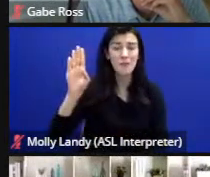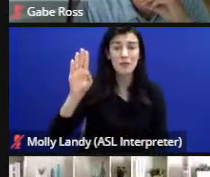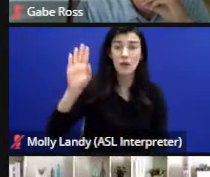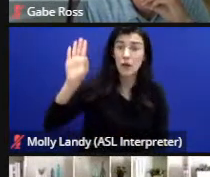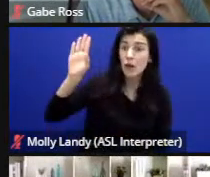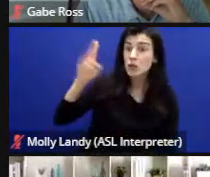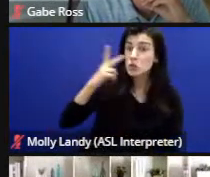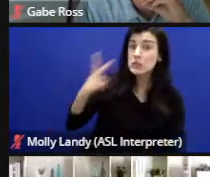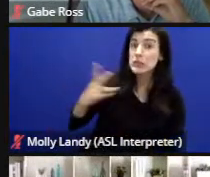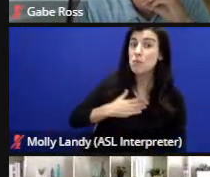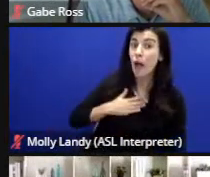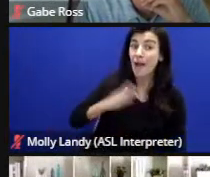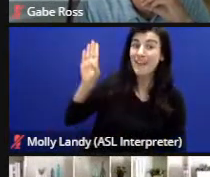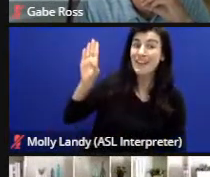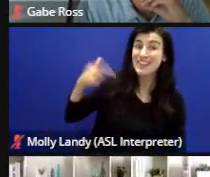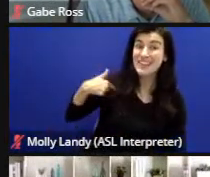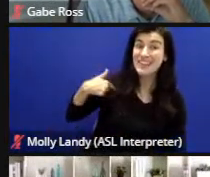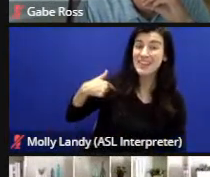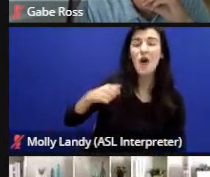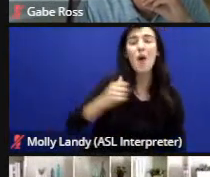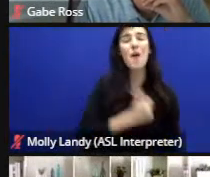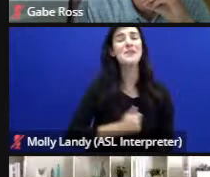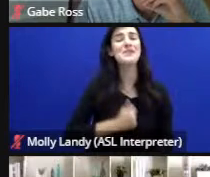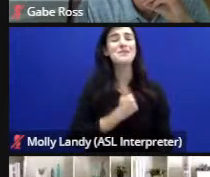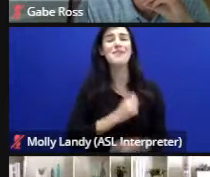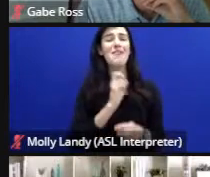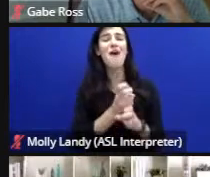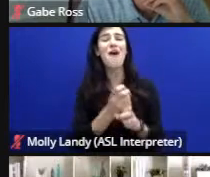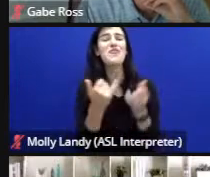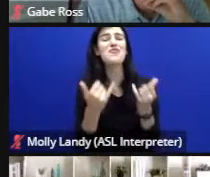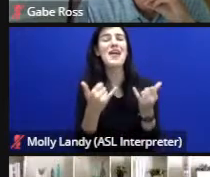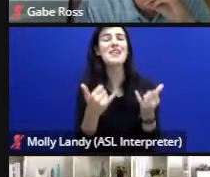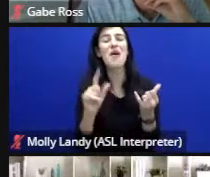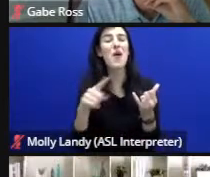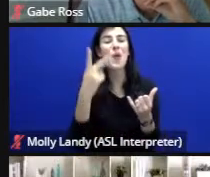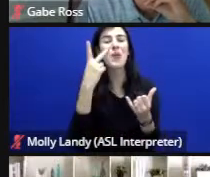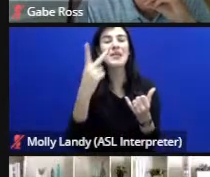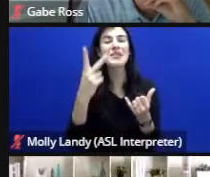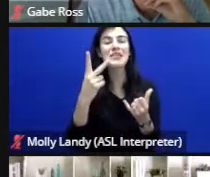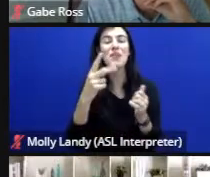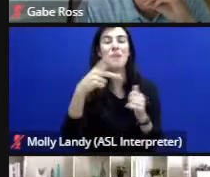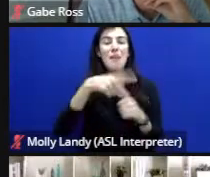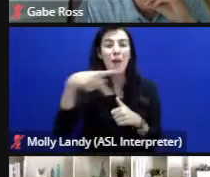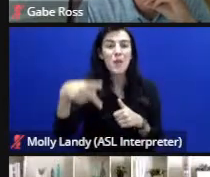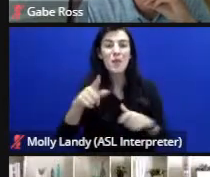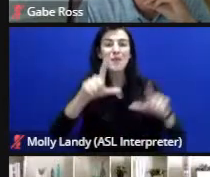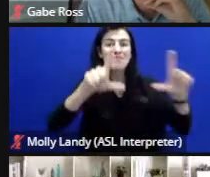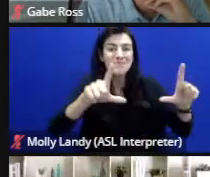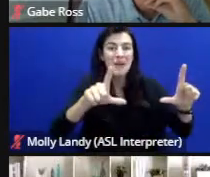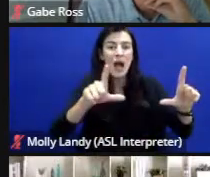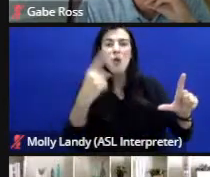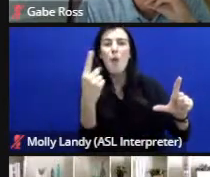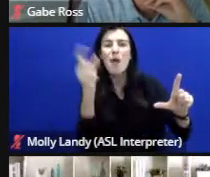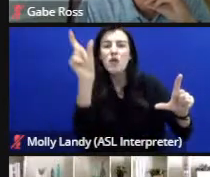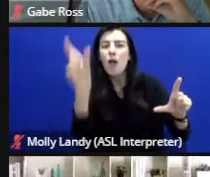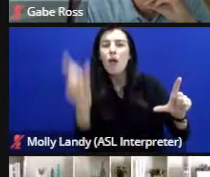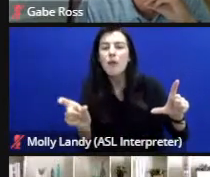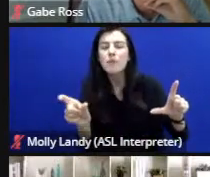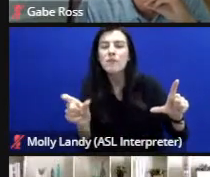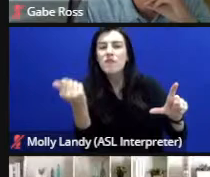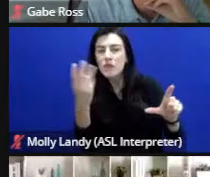mine? Oh, no, it's hard because I have only a column on the right. So thank you for Okay. jumping in. And anyone else, feel free to